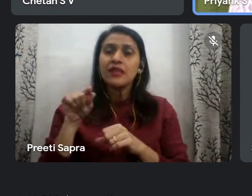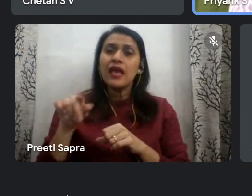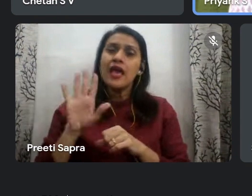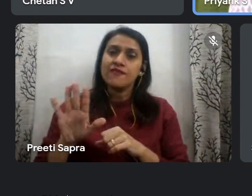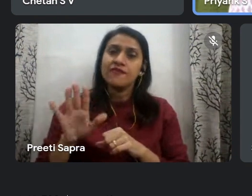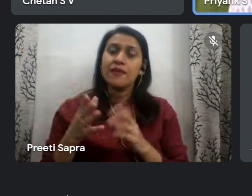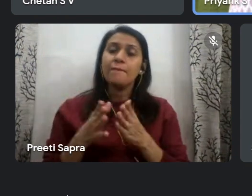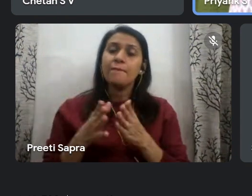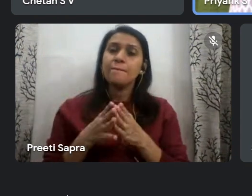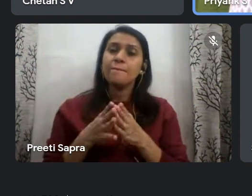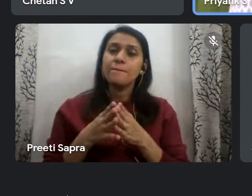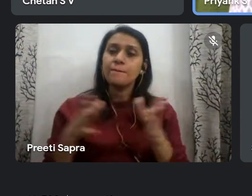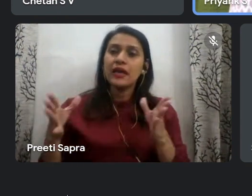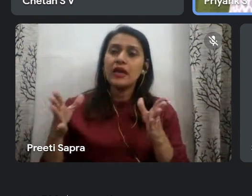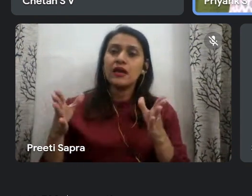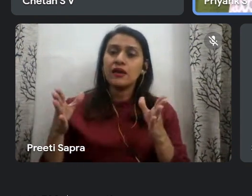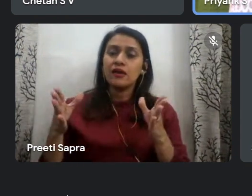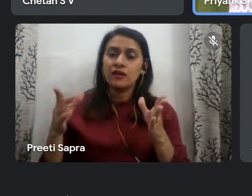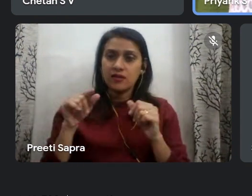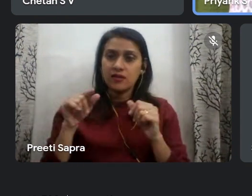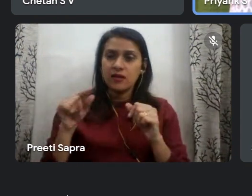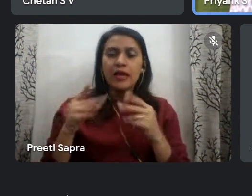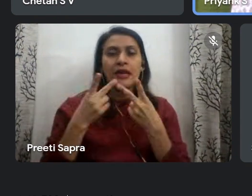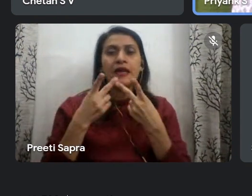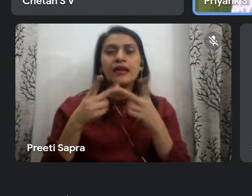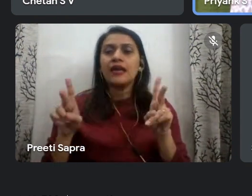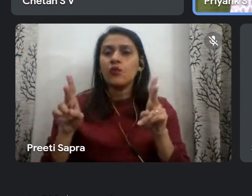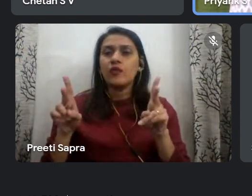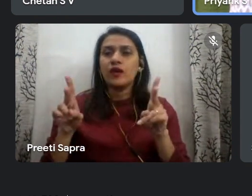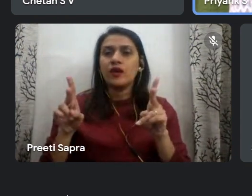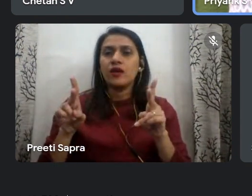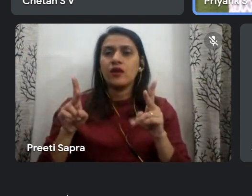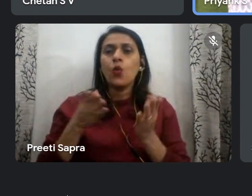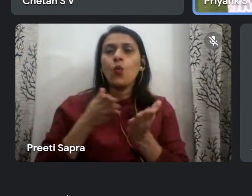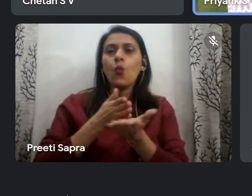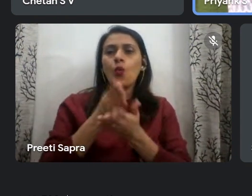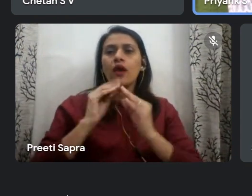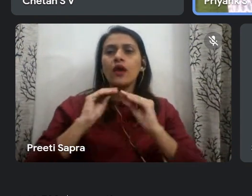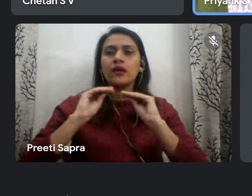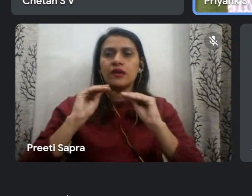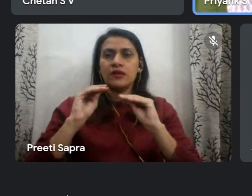a different method of teaching, I guess, or just the fact that it was no more 60